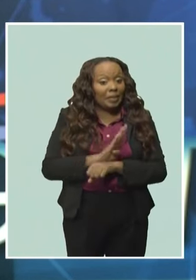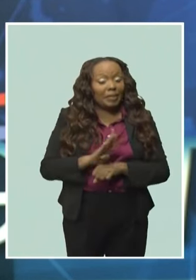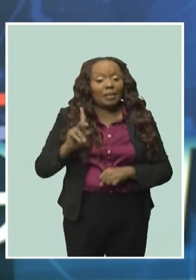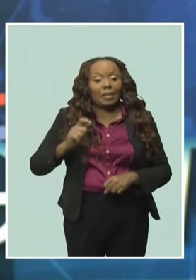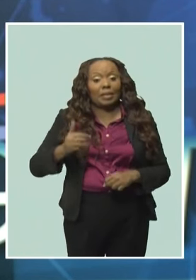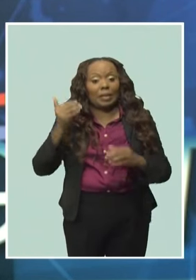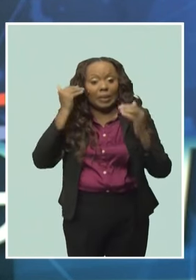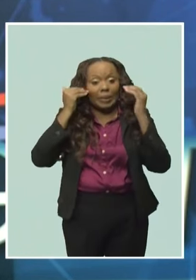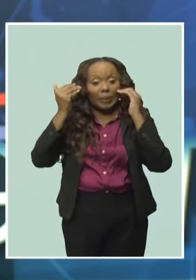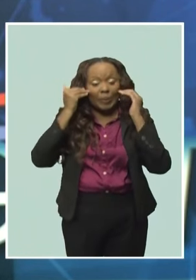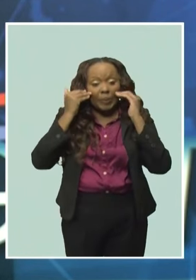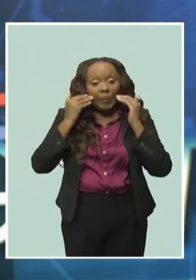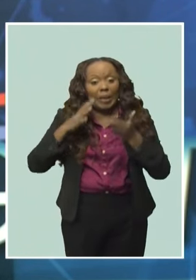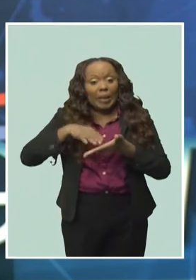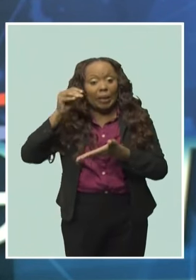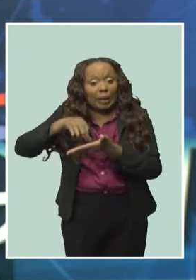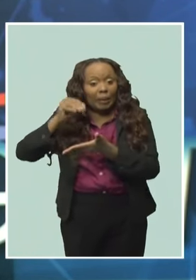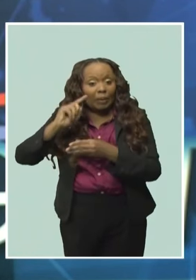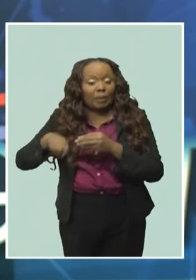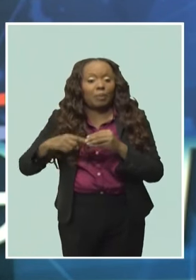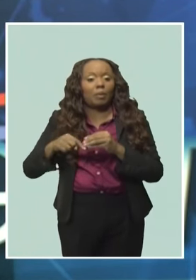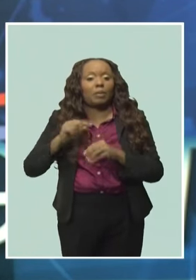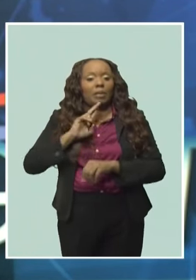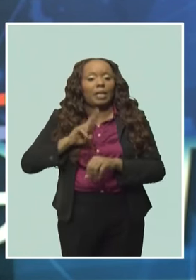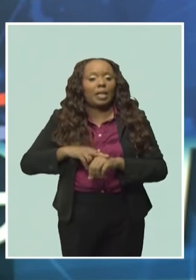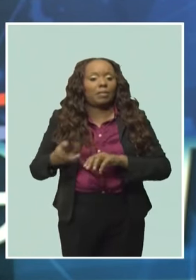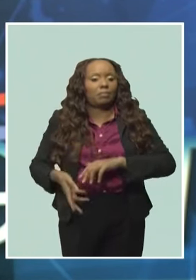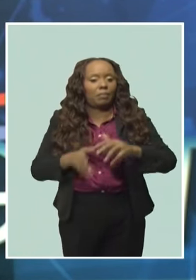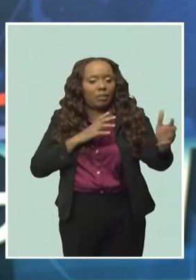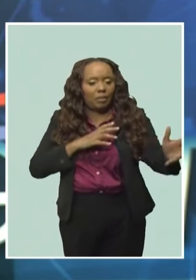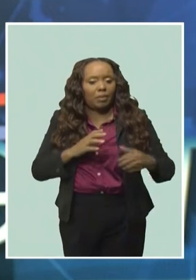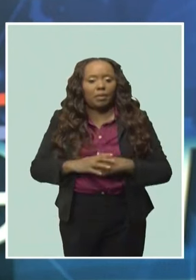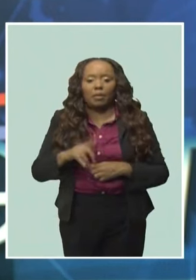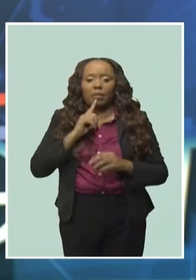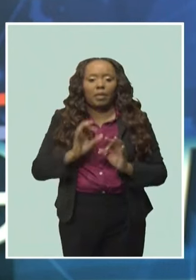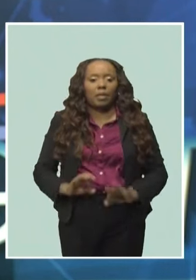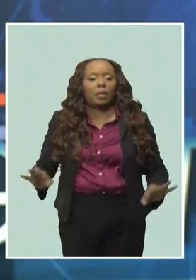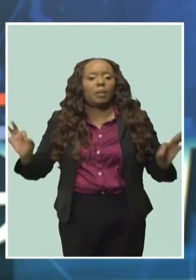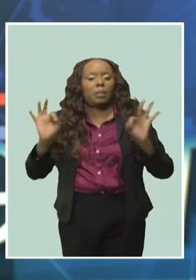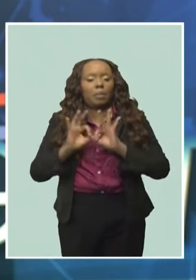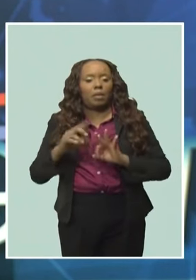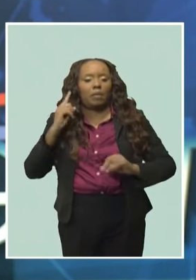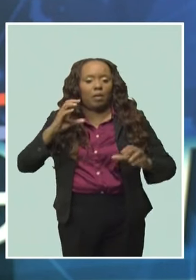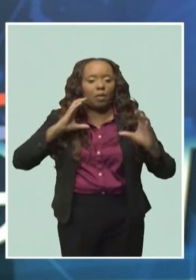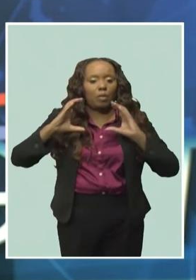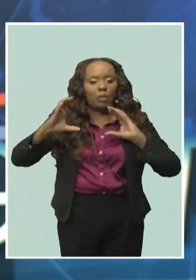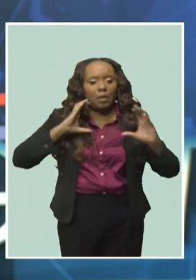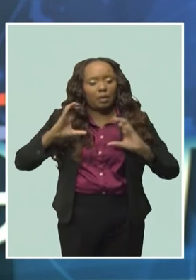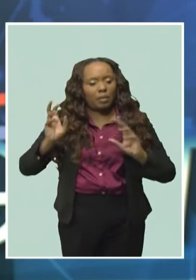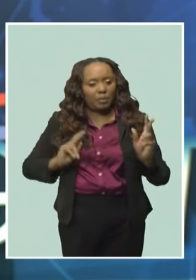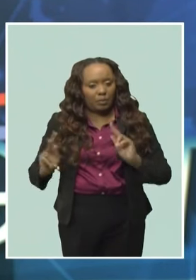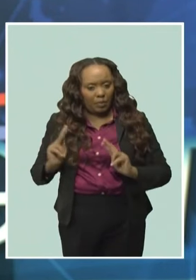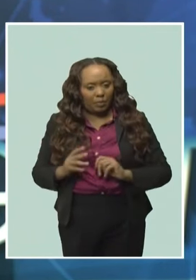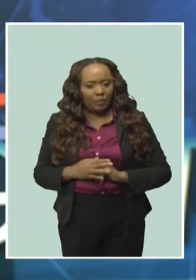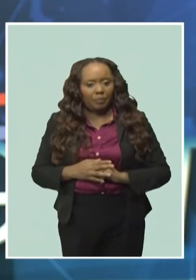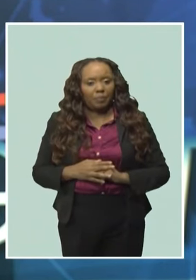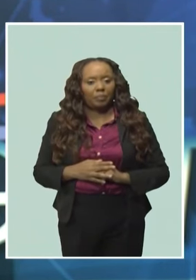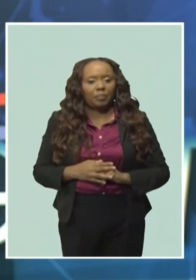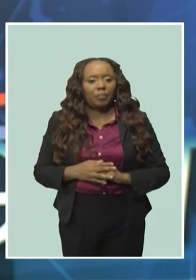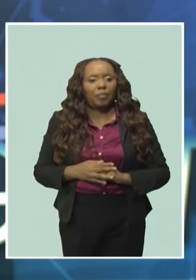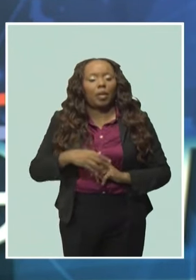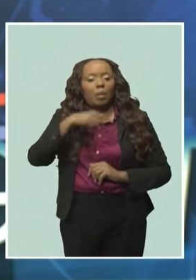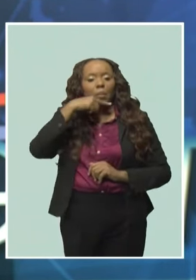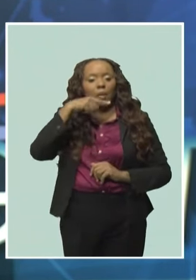about hazards and other natural disasters is top of mind for communications and disaster specialists. The Public Information